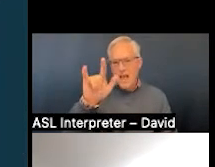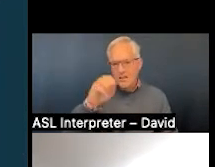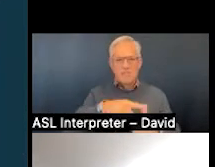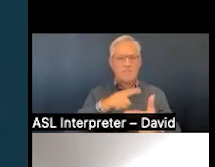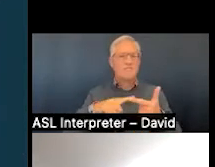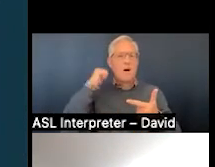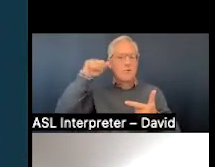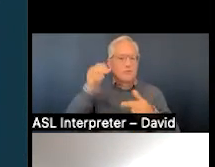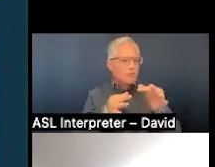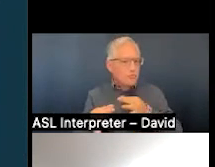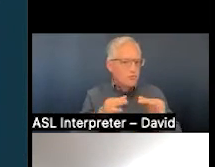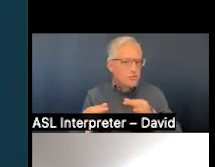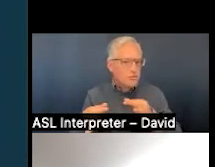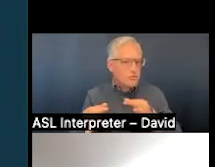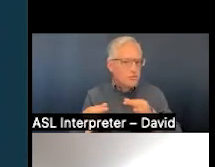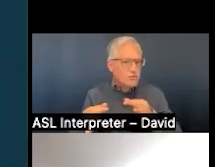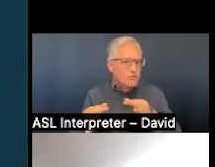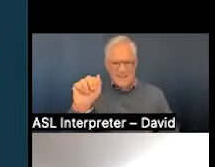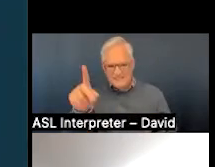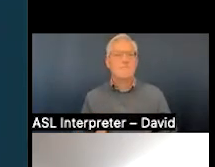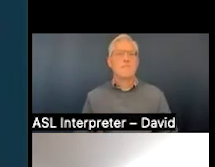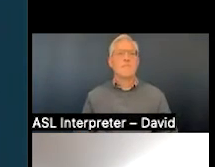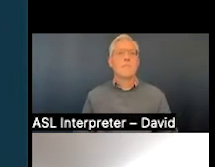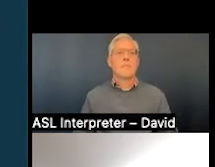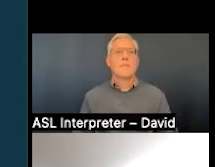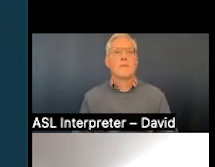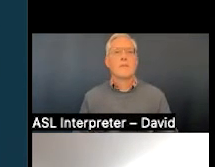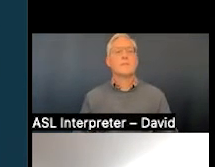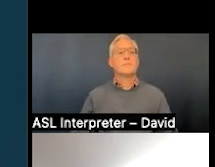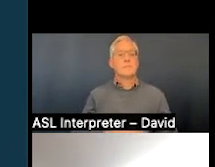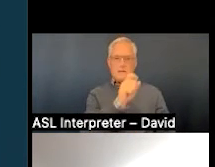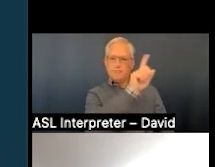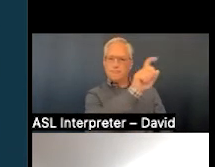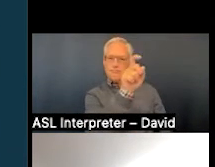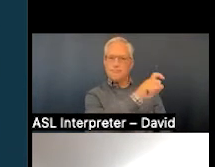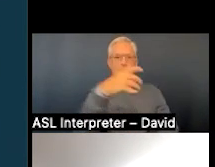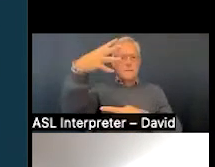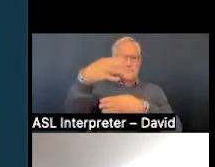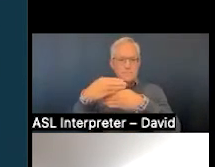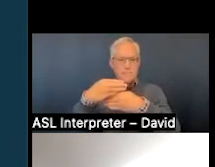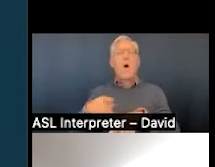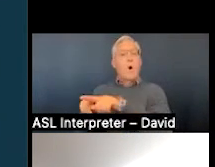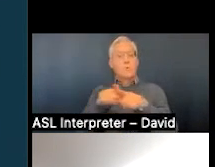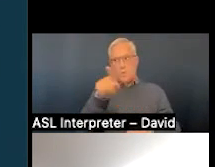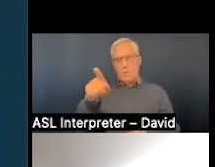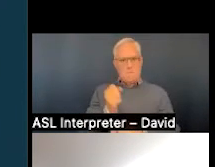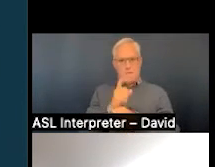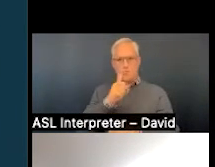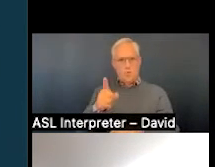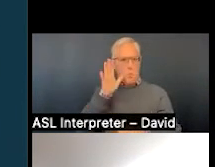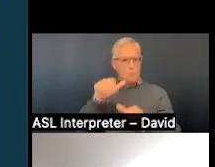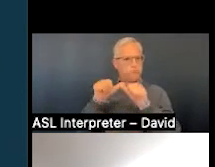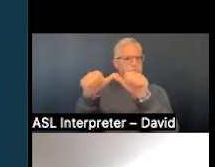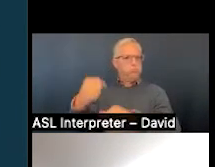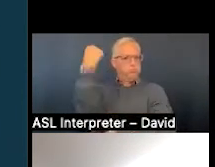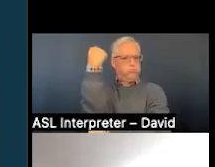There's also, we've all, the site is future-proofed, because there's a lot of new interesting